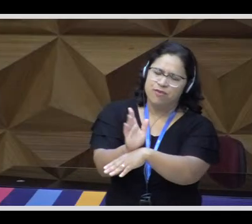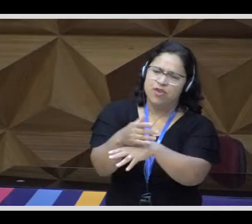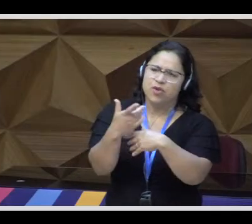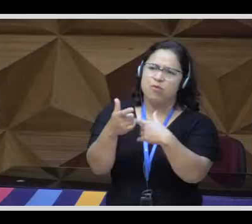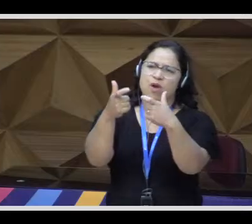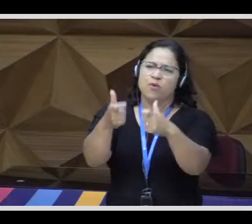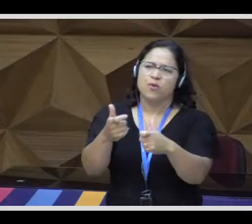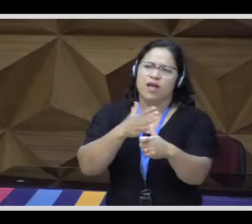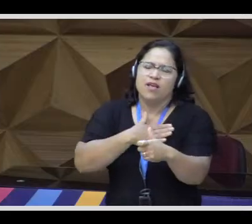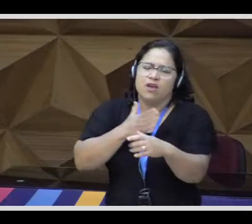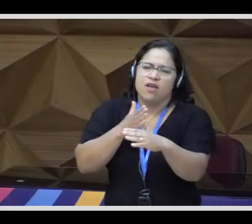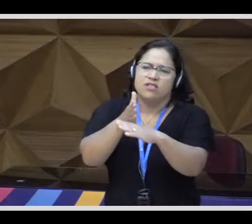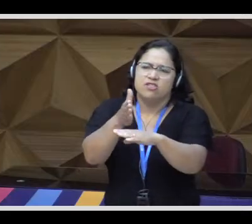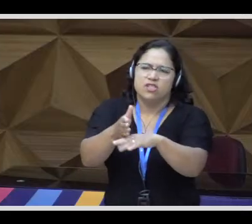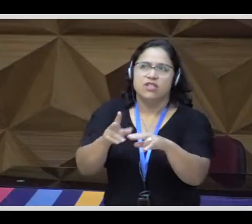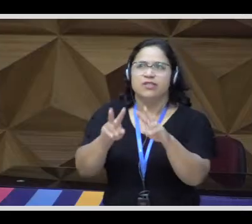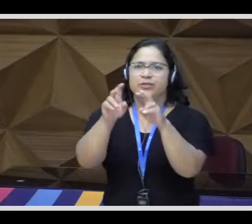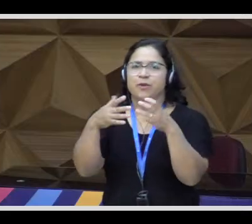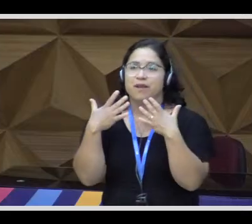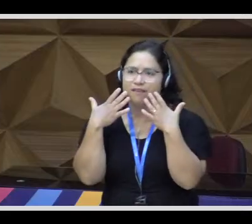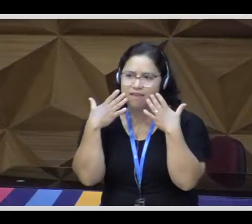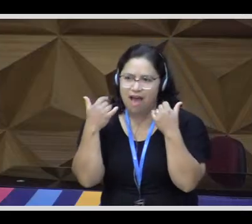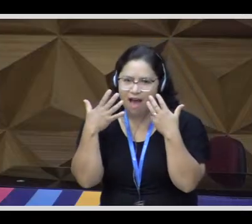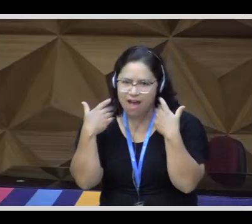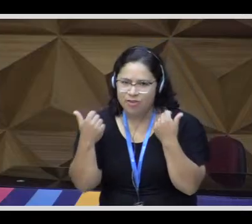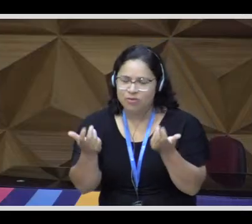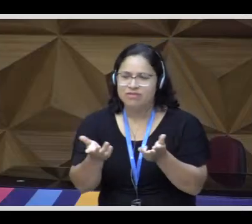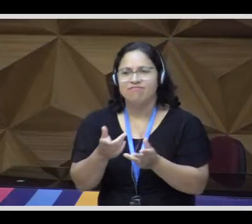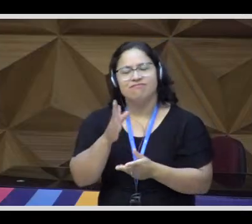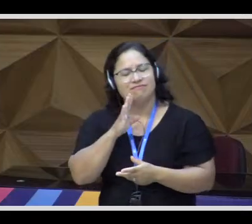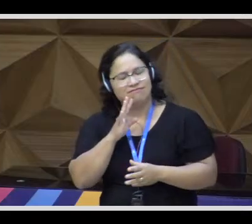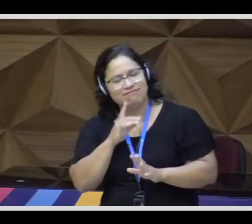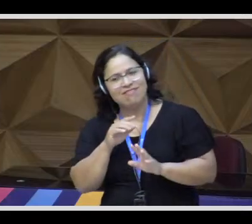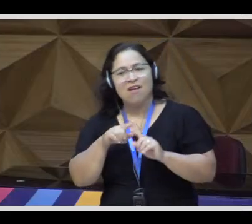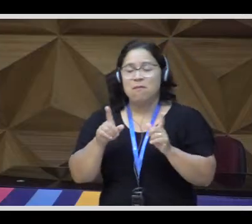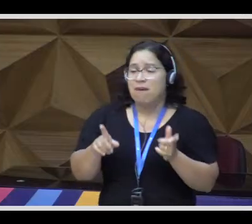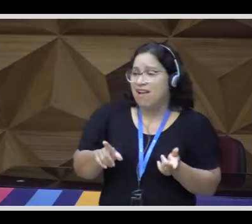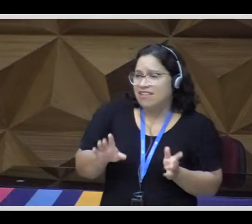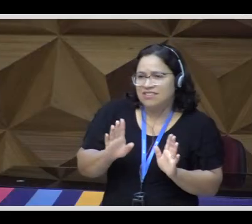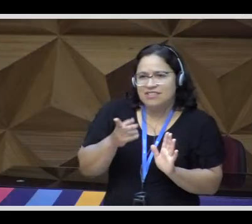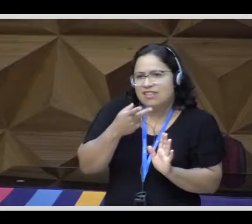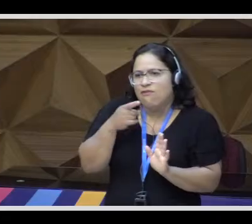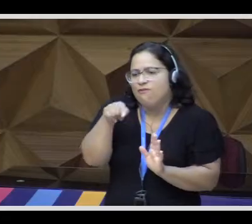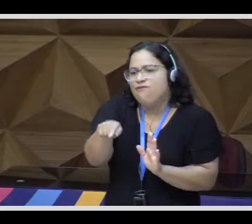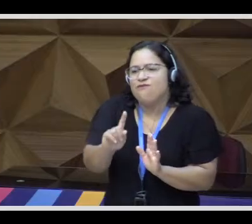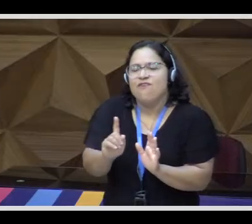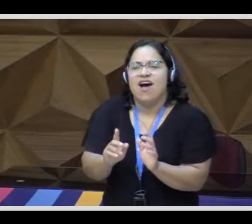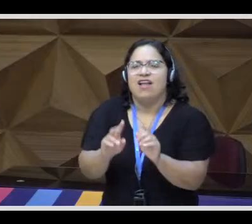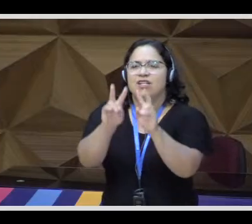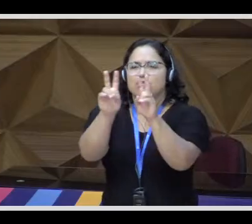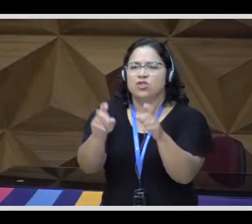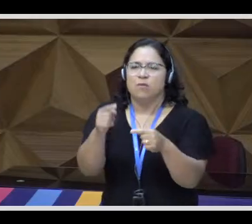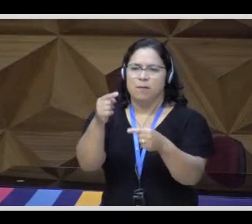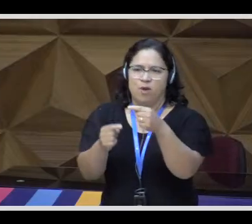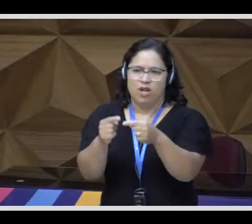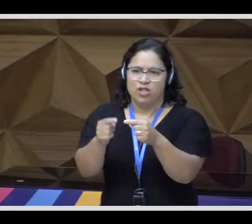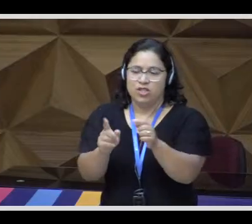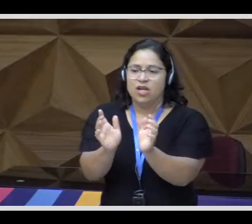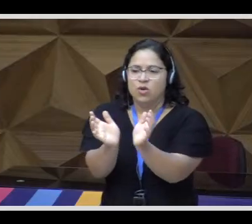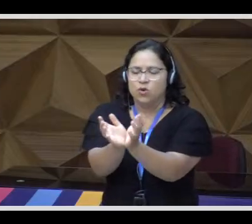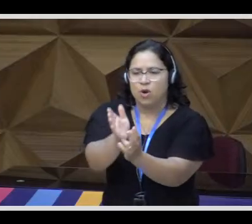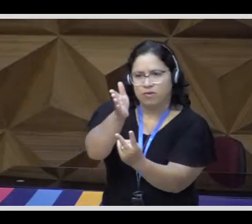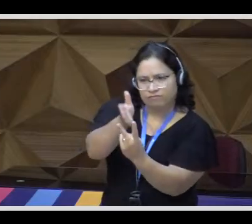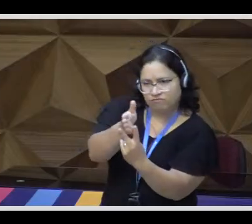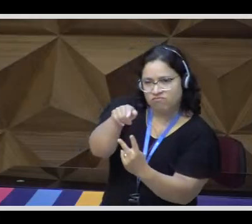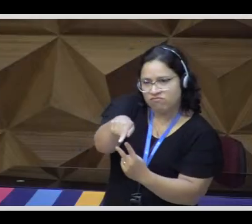cats, they think it's beautiful, but not about politics. But they have their opinions, they will vote. So how we fix that?